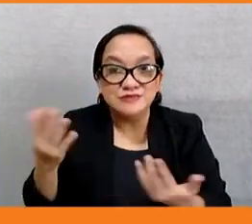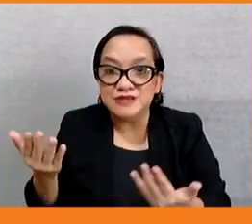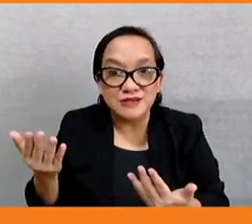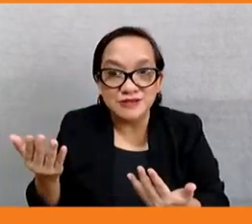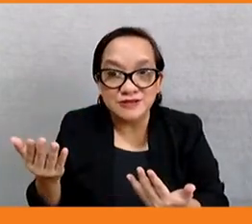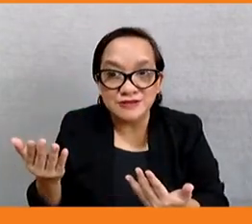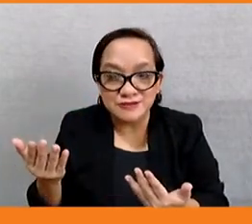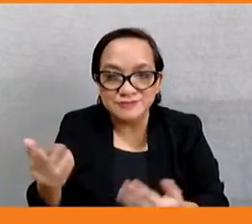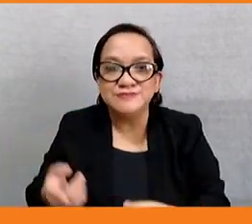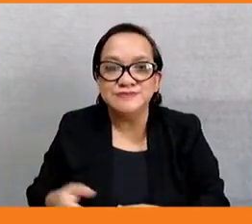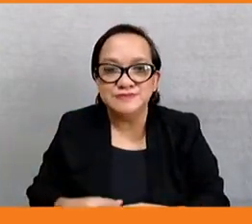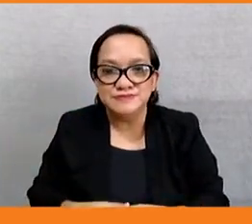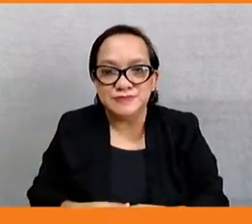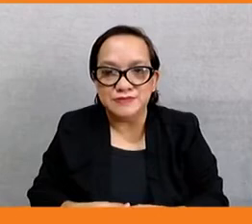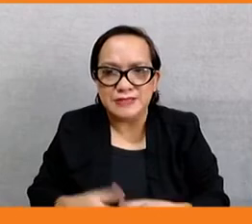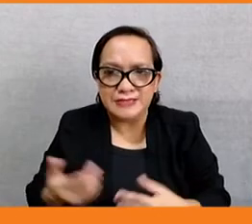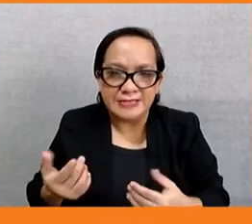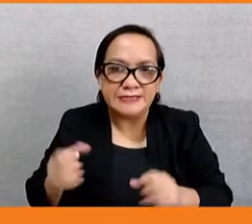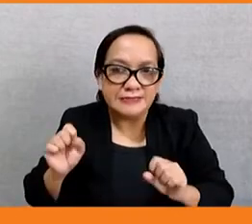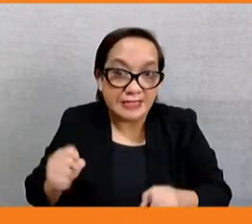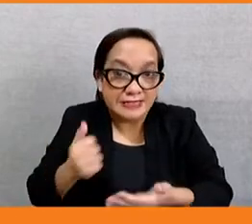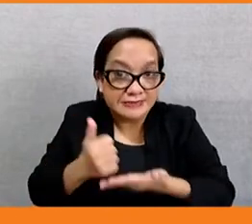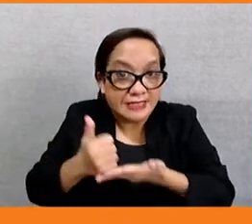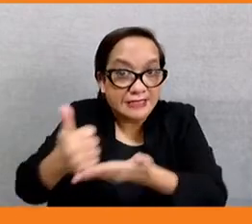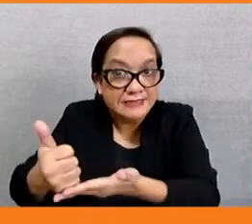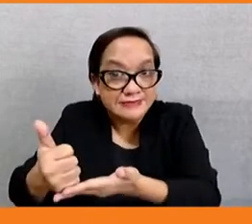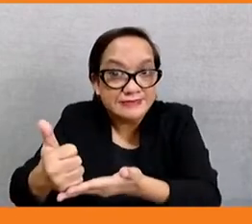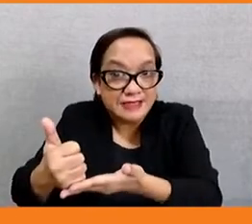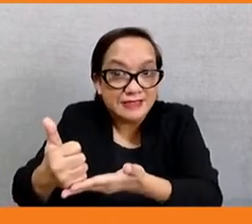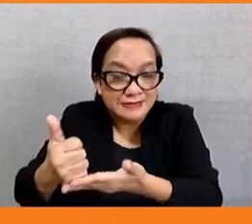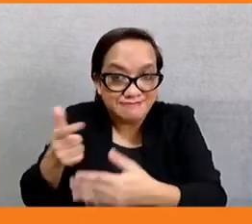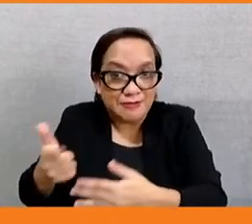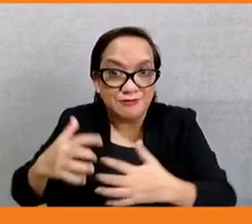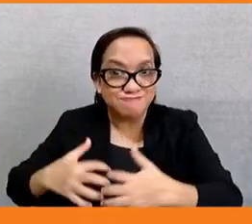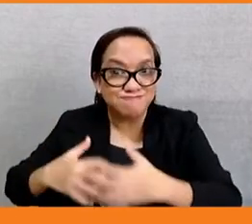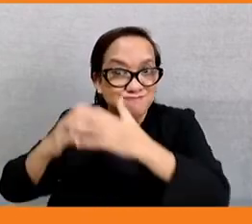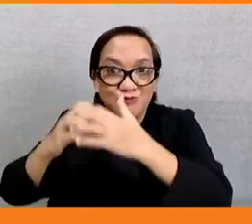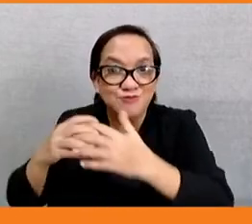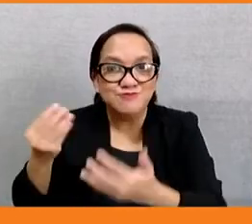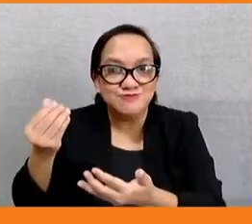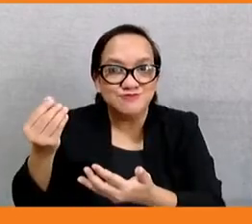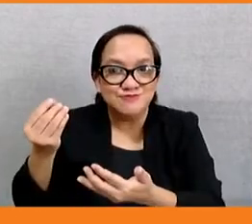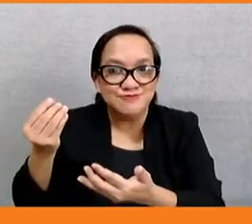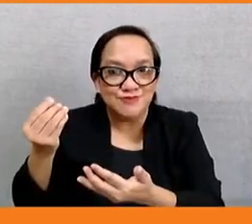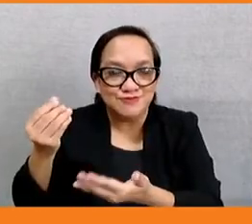contributions to stabilize the Sri Lanka economy along the lines with the policy agreed by everybody.